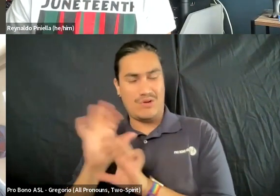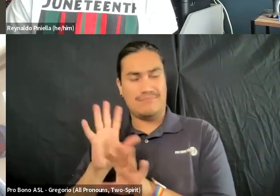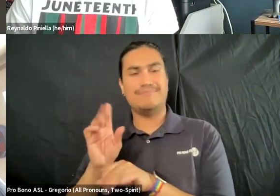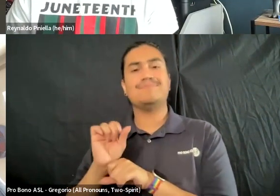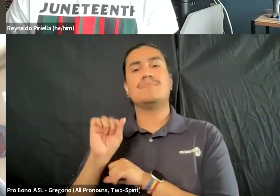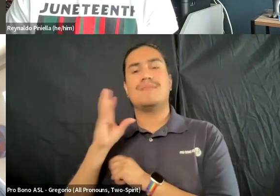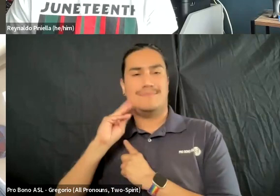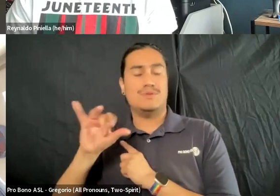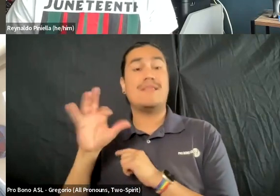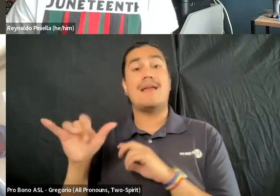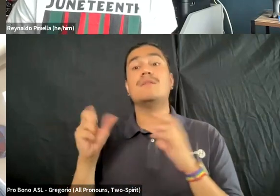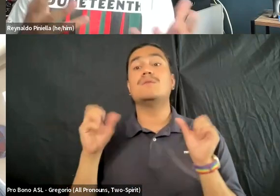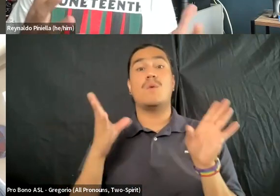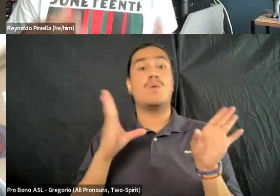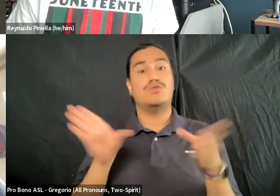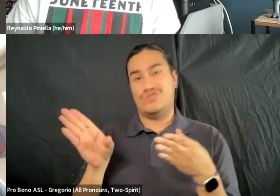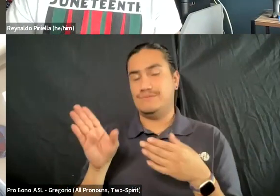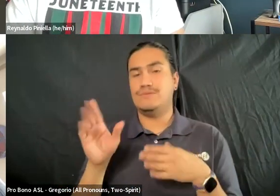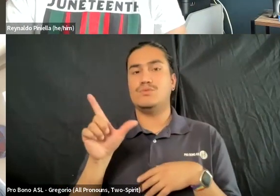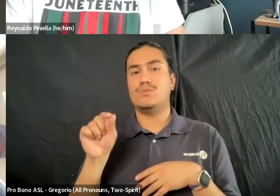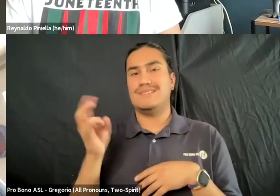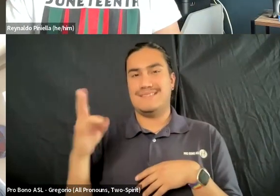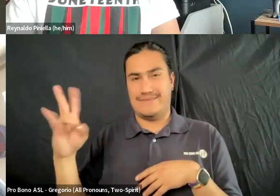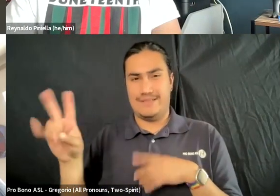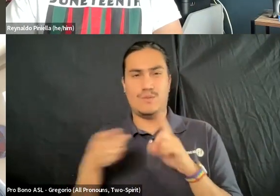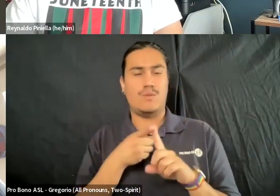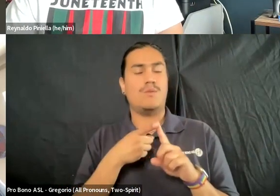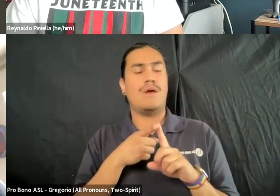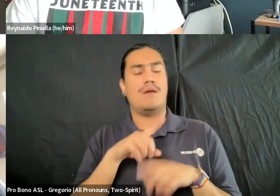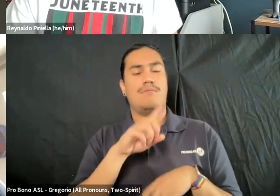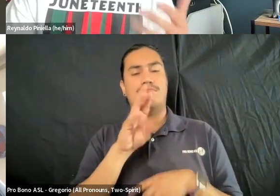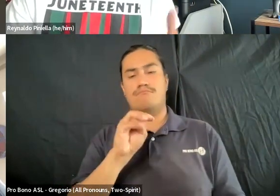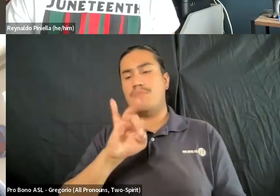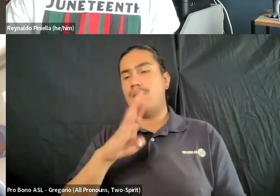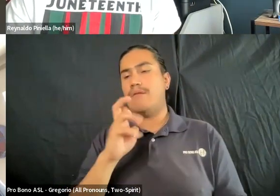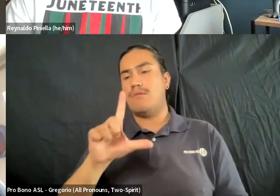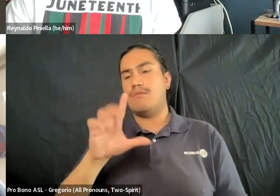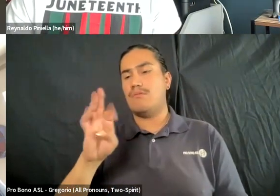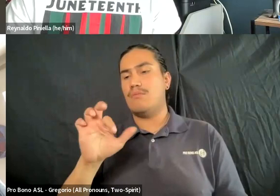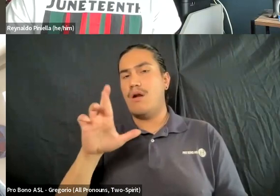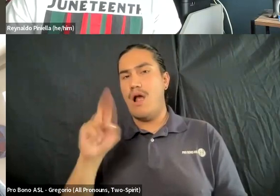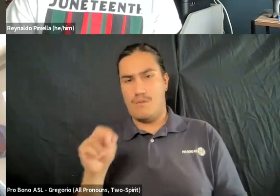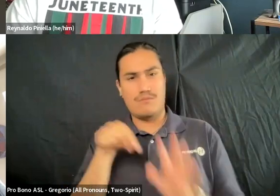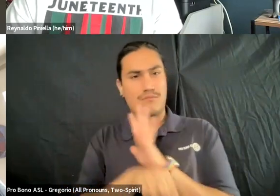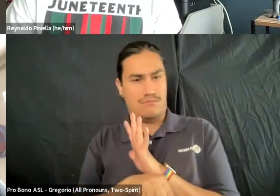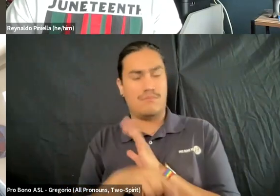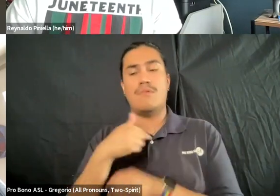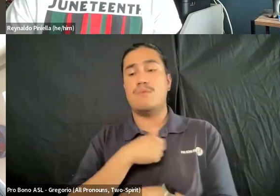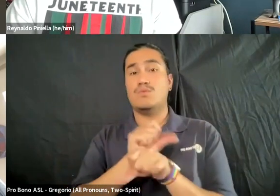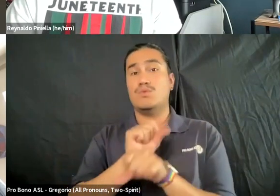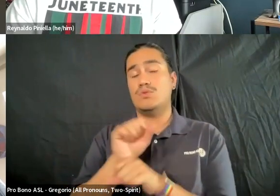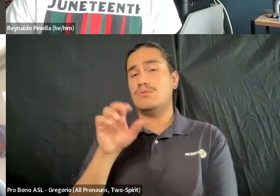in 2017 when Michael Brown was murdered in Ferguson, Missouri. I was actually working in St.